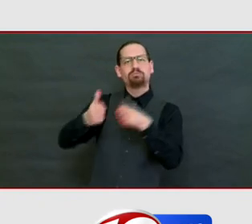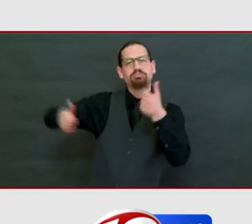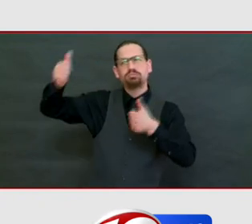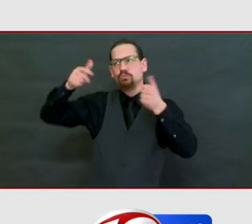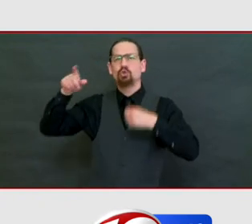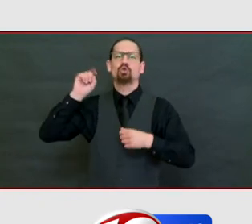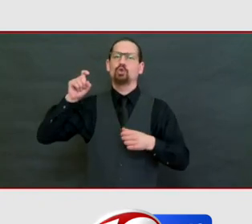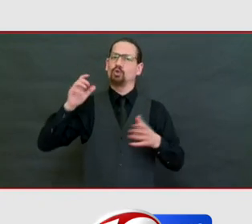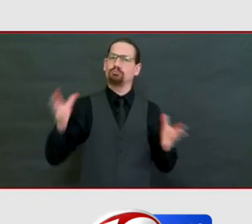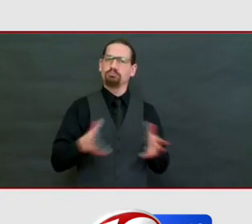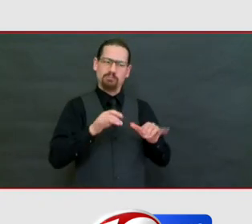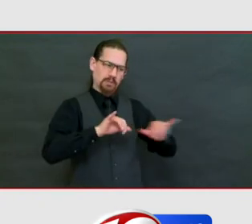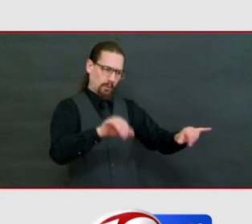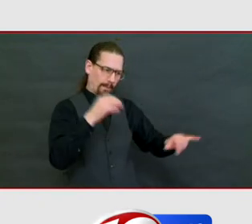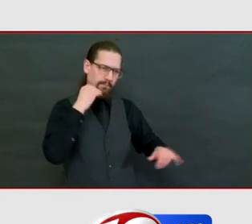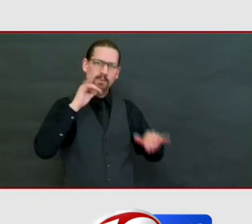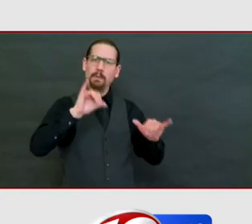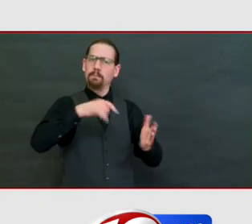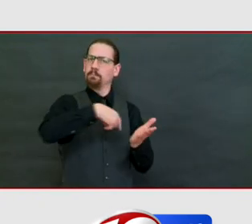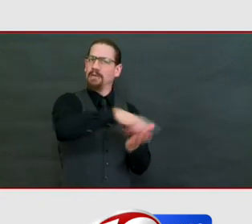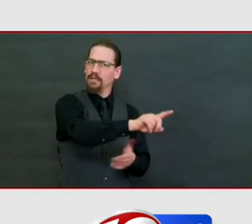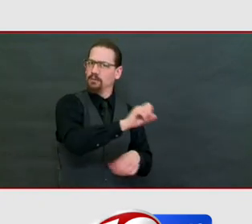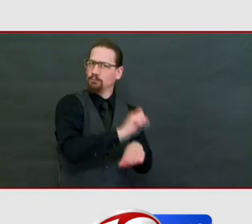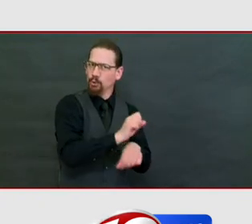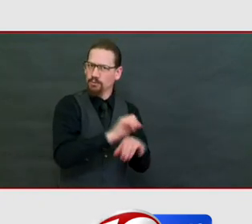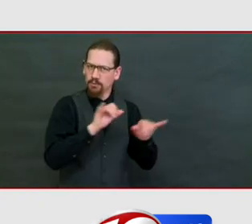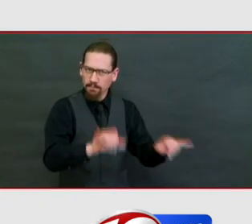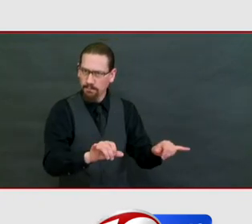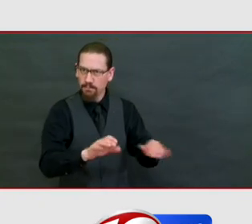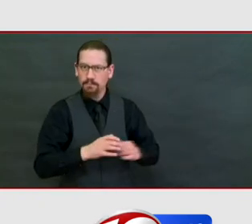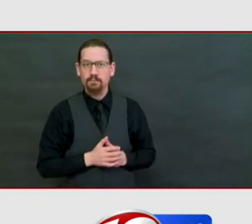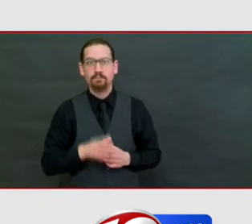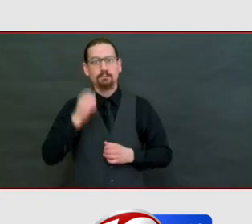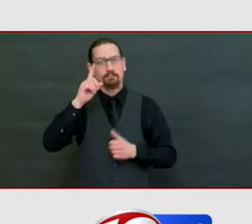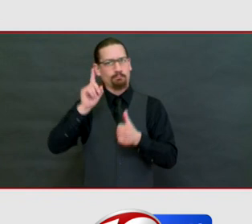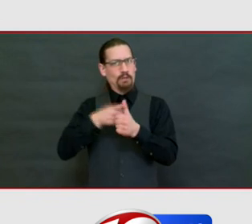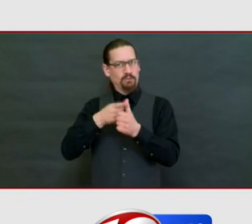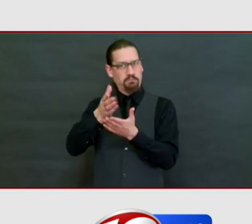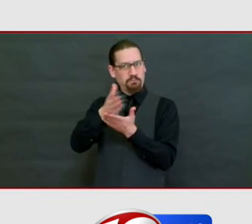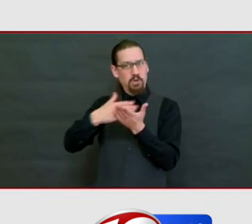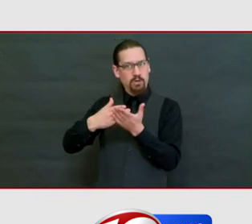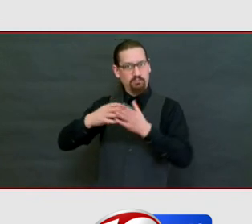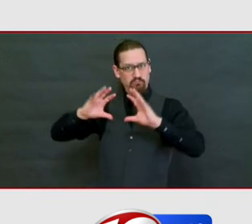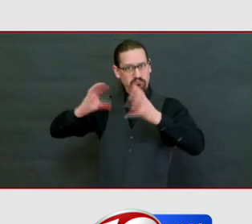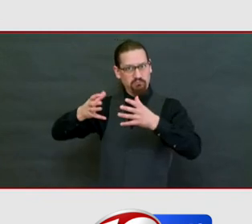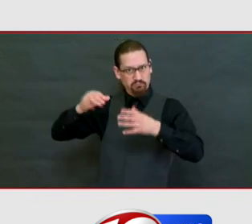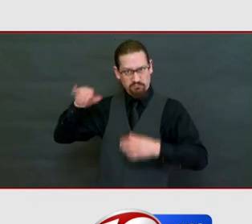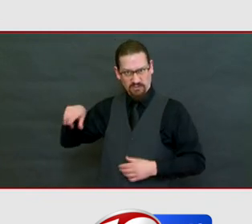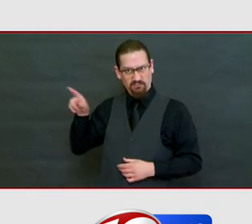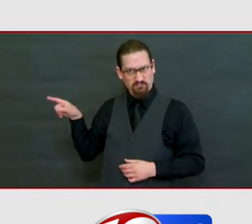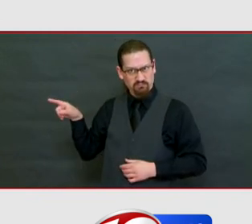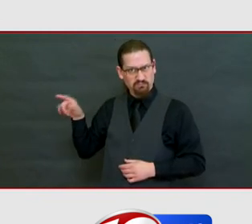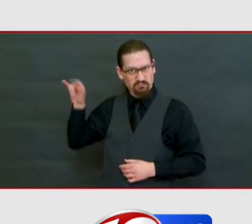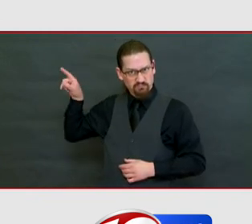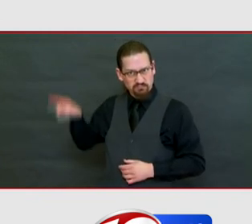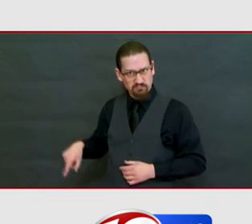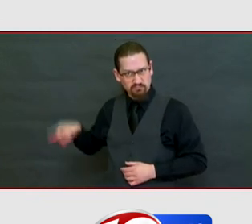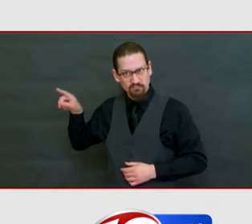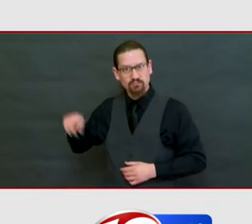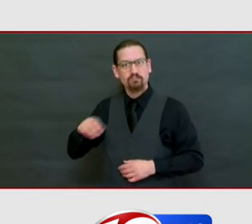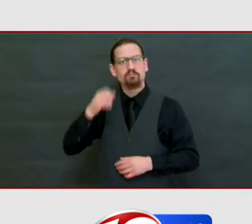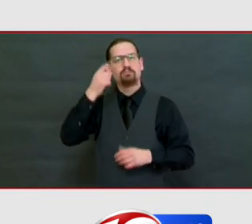In this phase one of testing the waters, just to give you a visual of what it looks like, if you have gone into the office for some limited period of